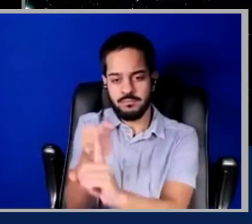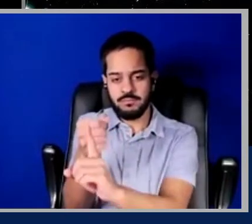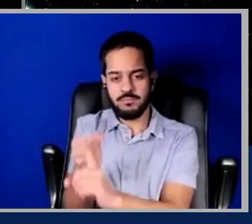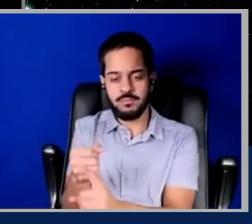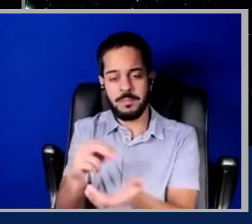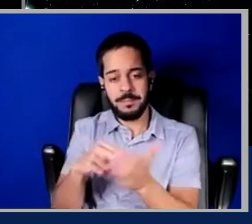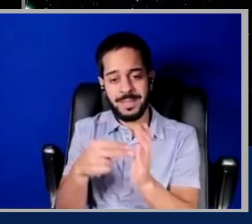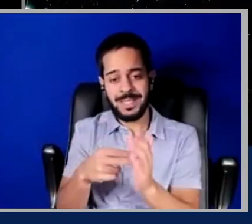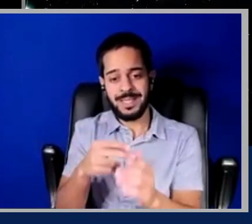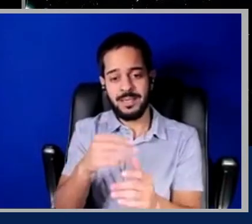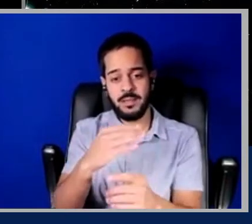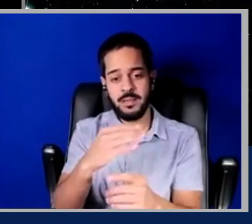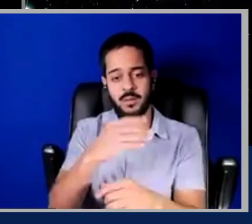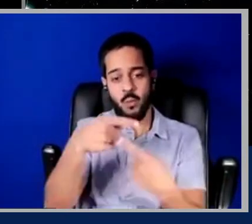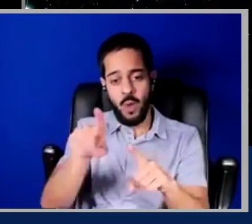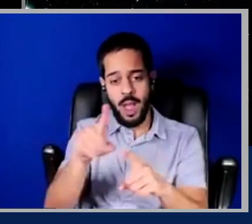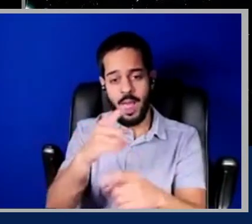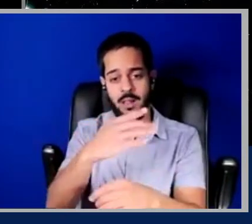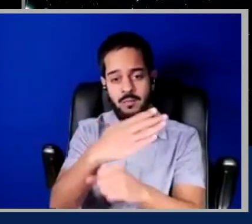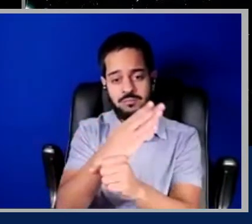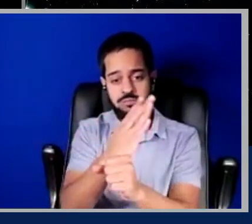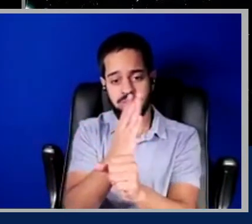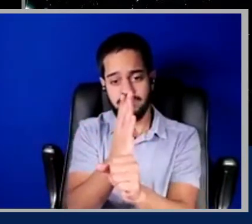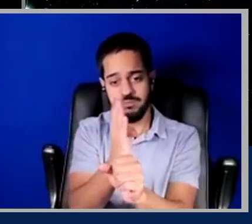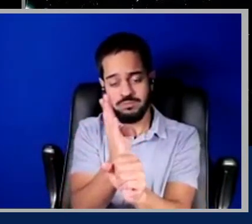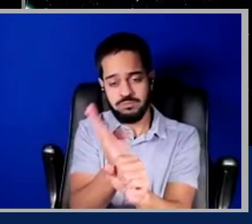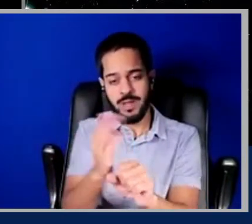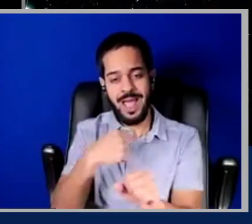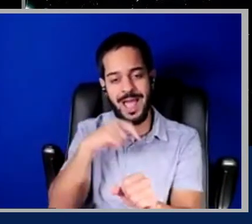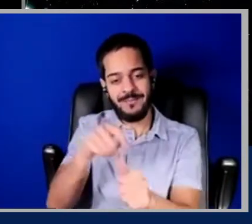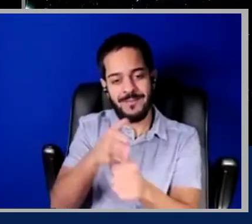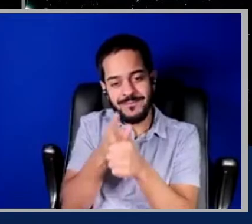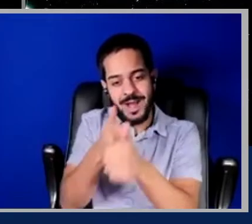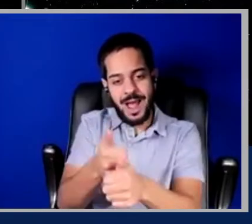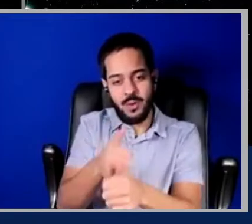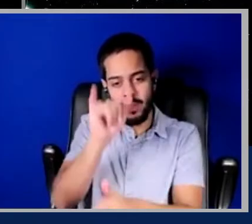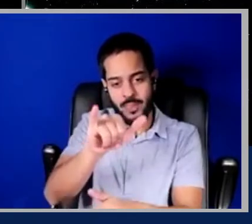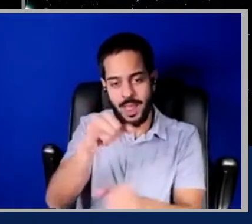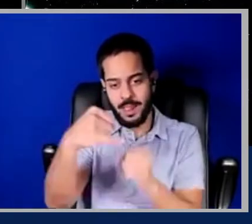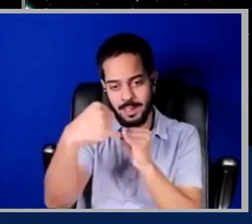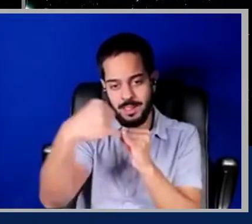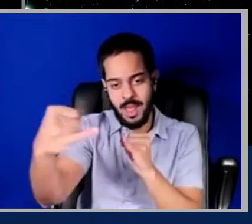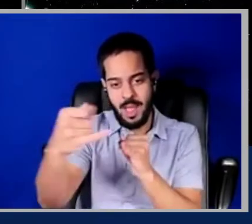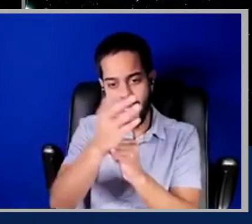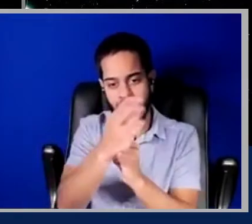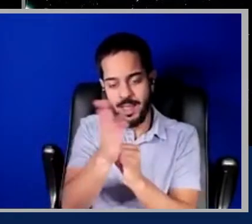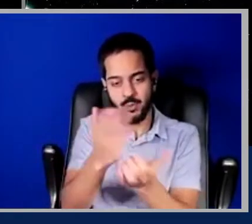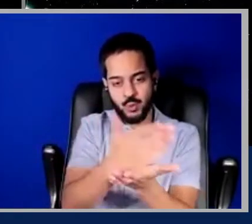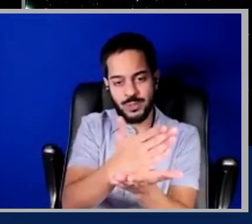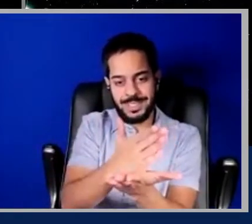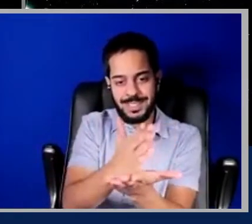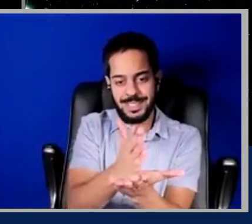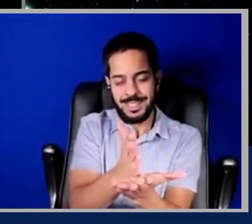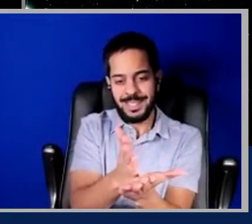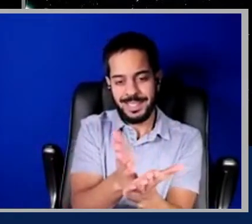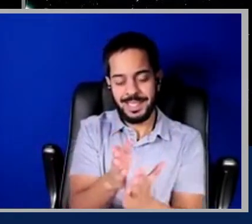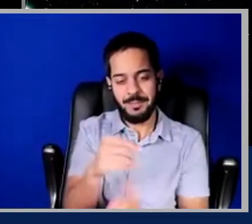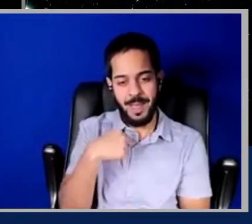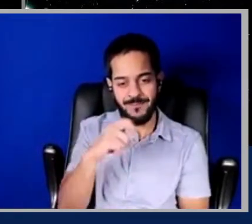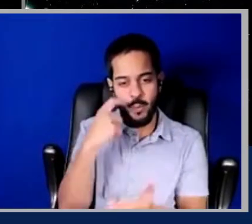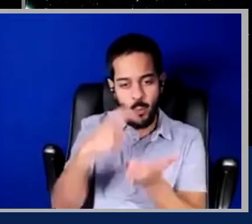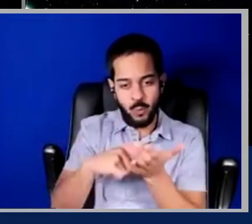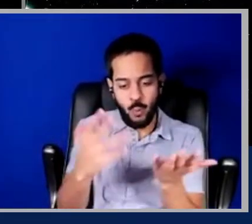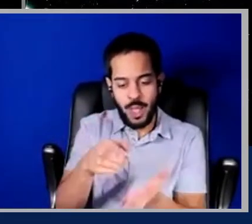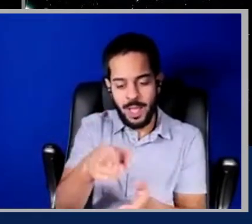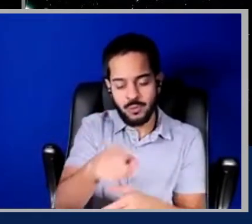time. Right? As it sort of guides me around the image, and then I notice things in the image that I wouldn't normally notice, and I wonder like, oh, what's that